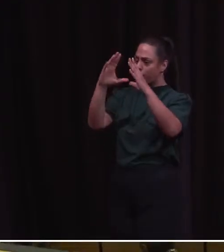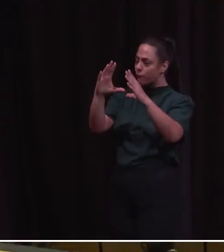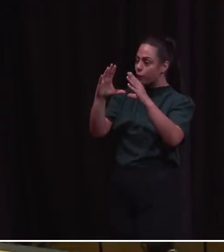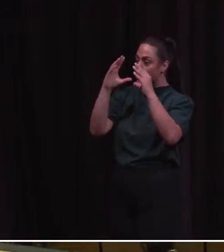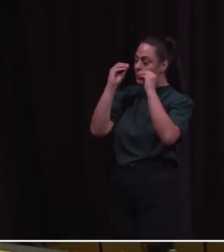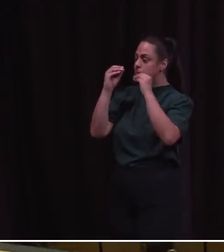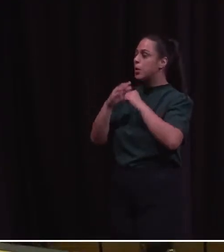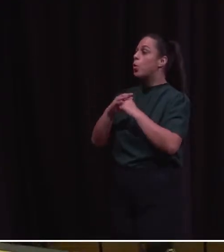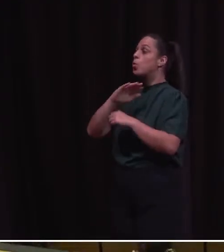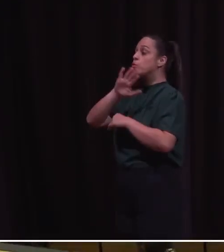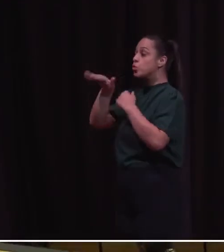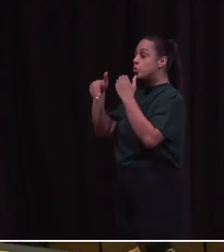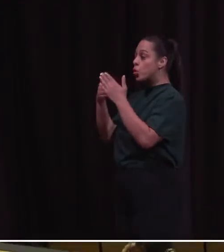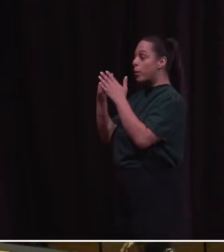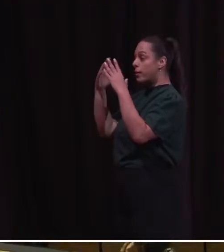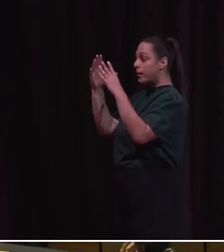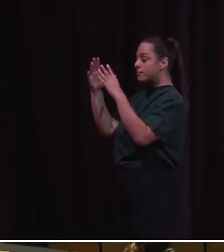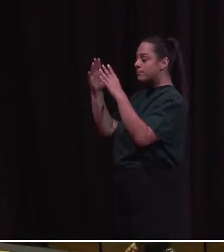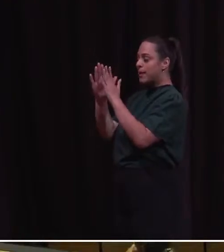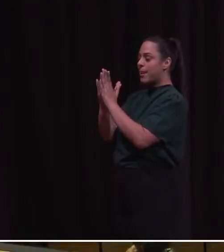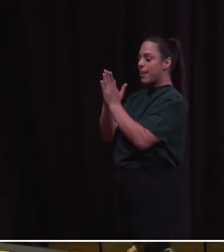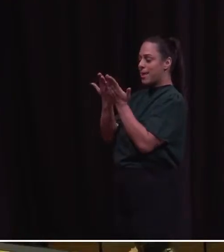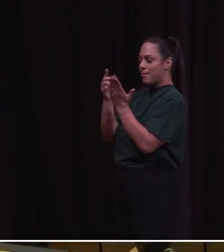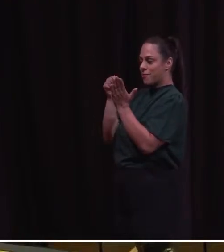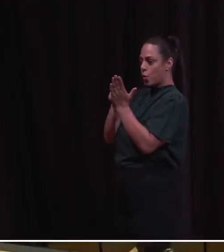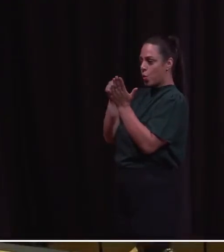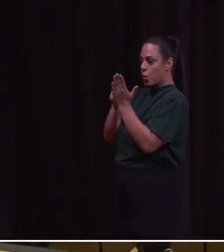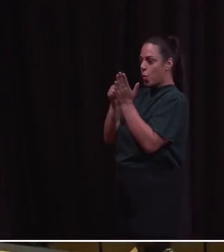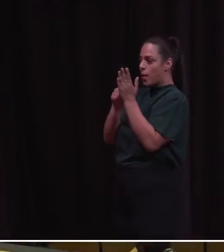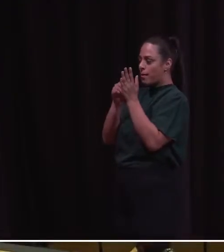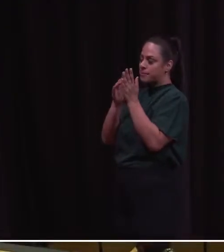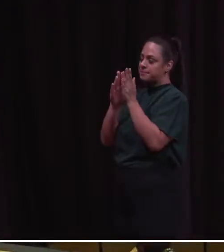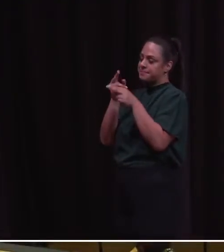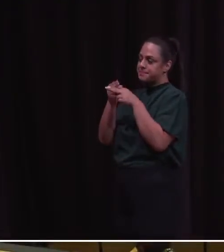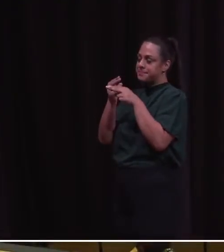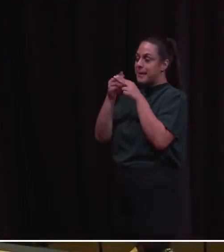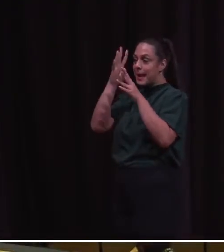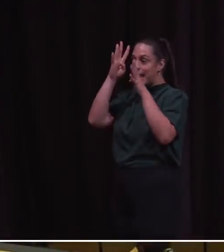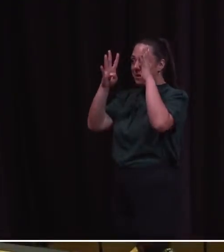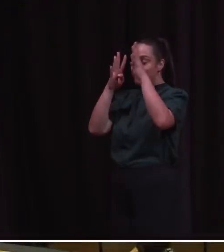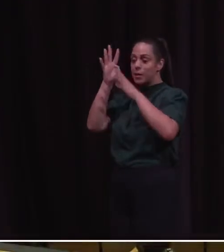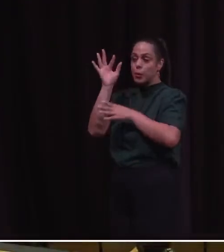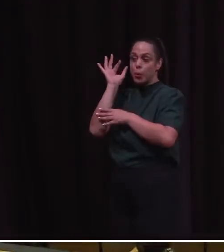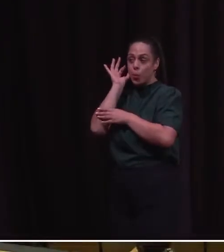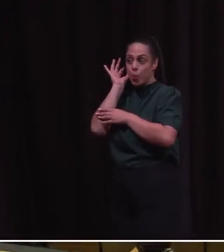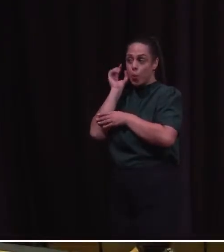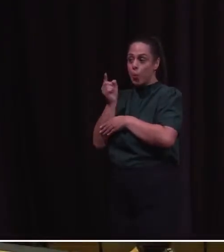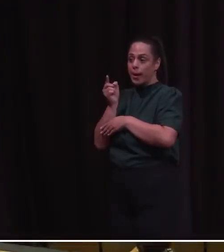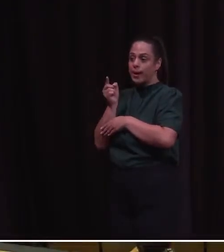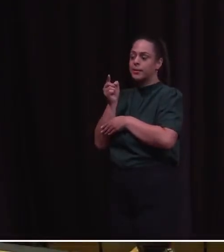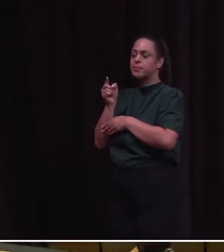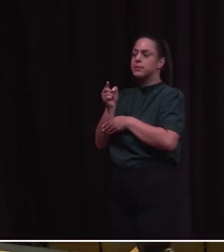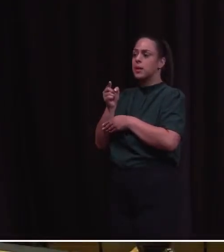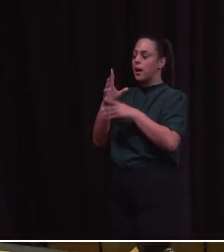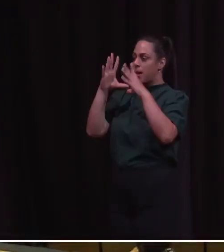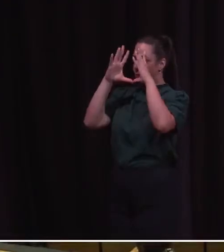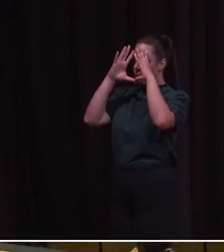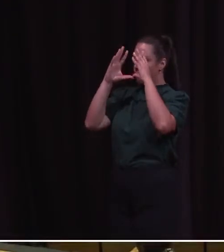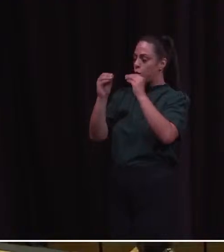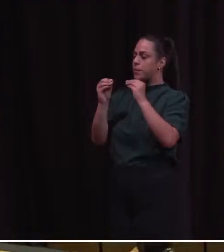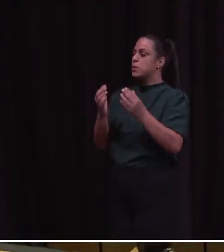women, all the information are current. They are here now. They are